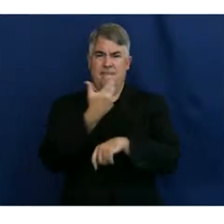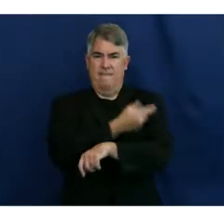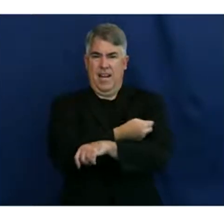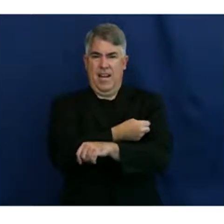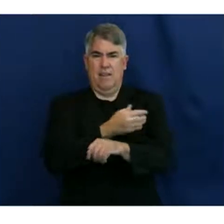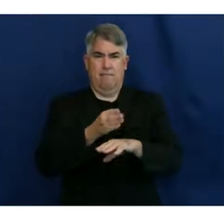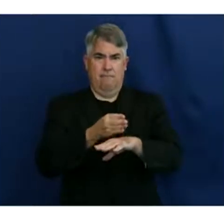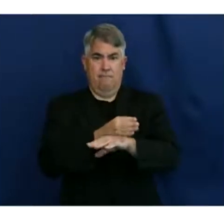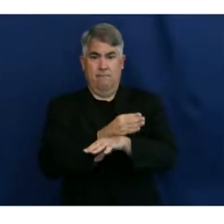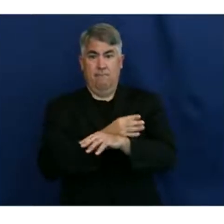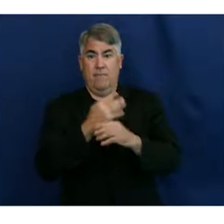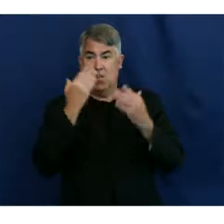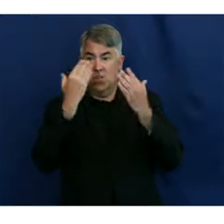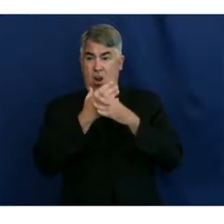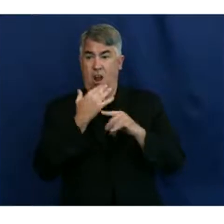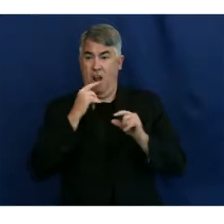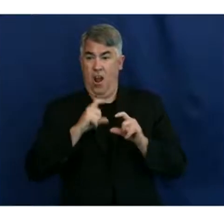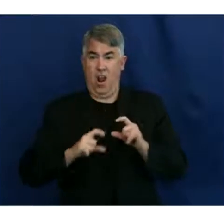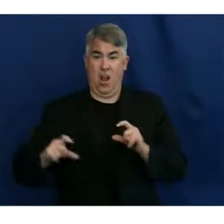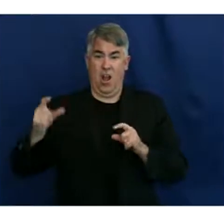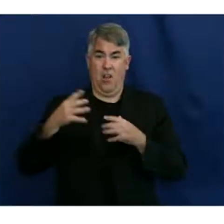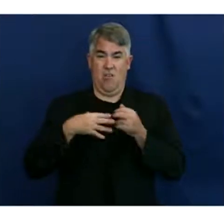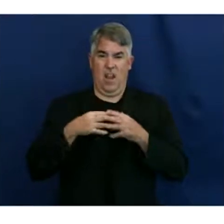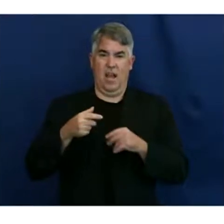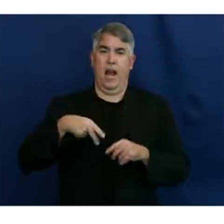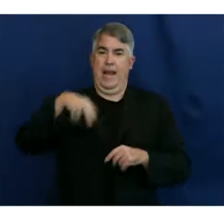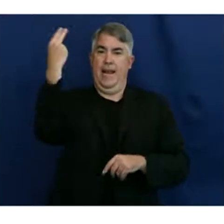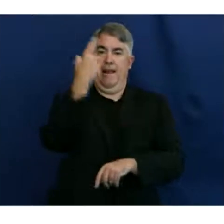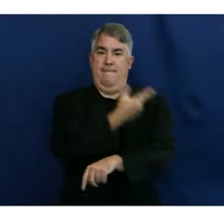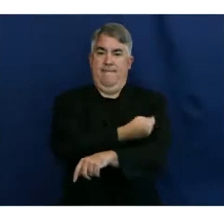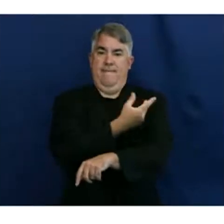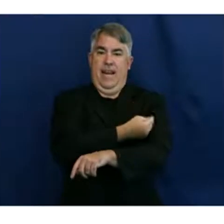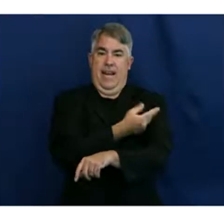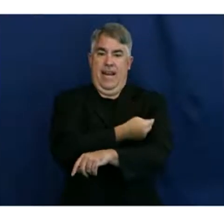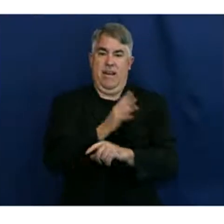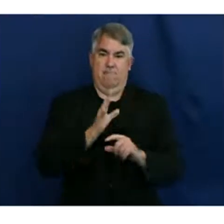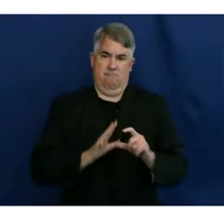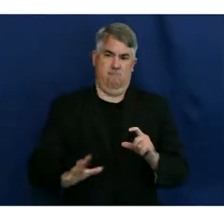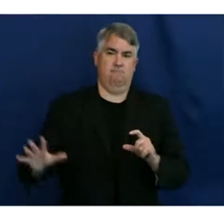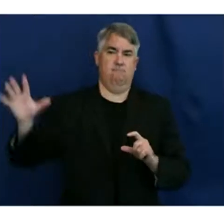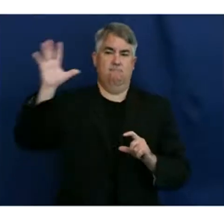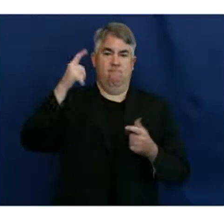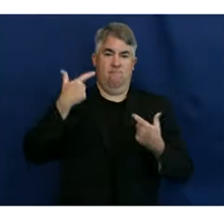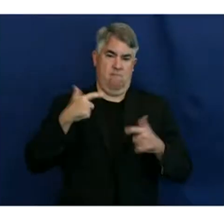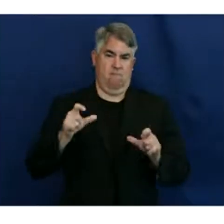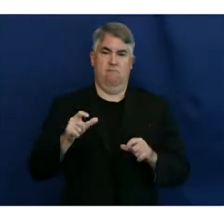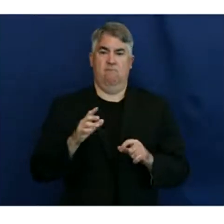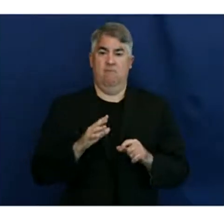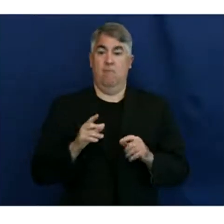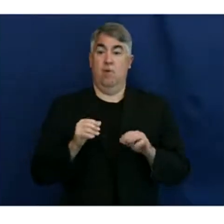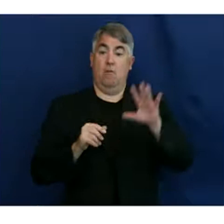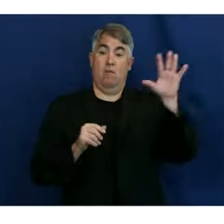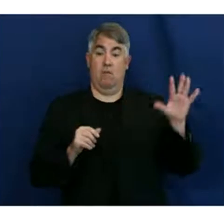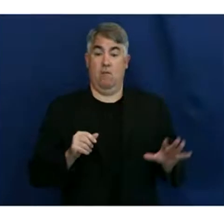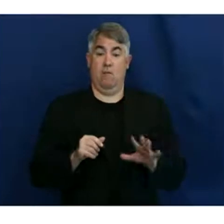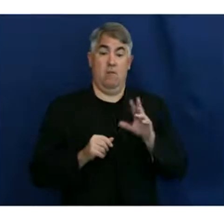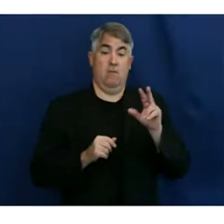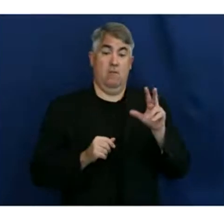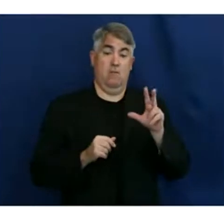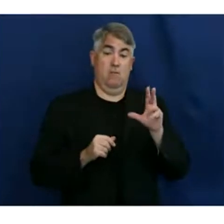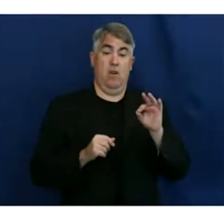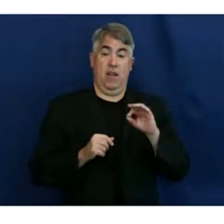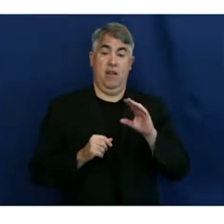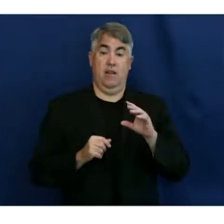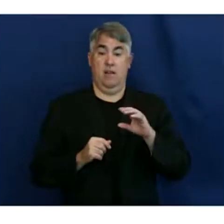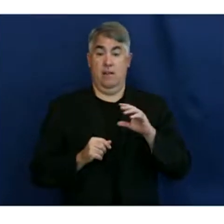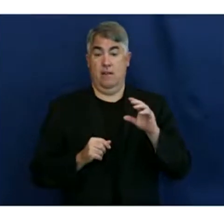with the dark color green showing the highest vaccination rates in those zip codes. And the total population of these 39 health equity zip codes is